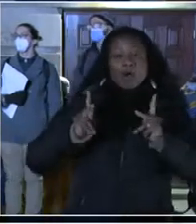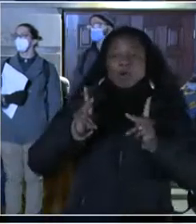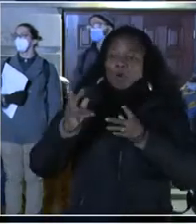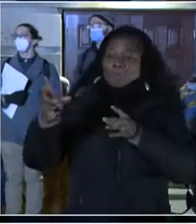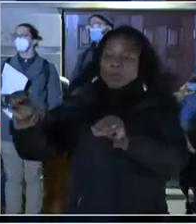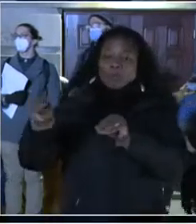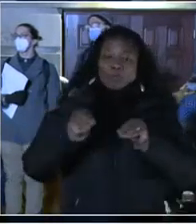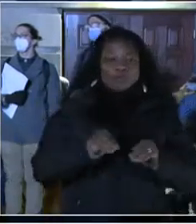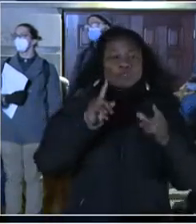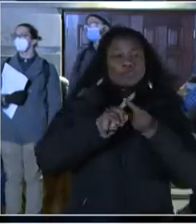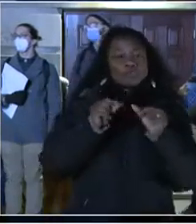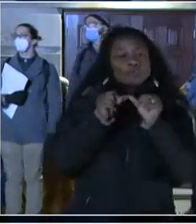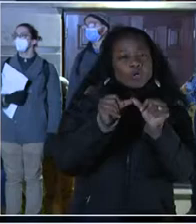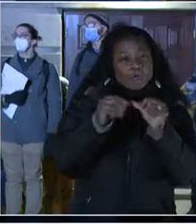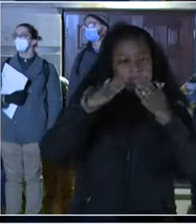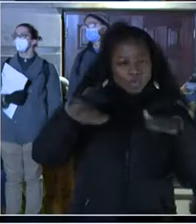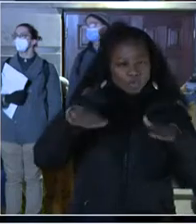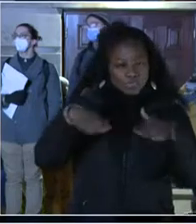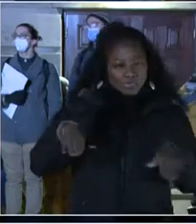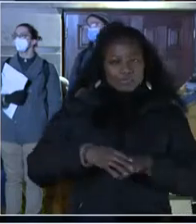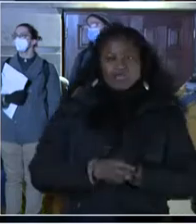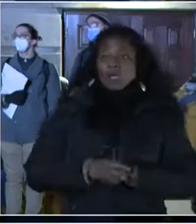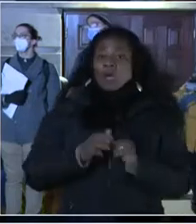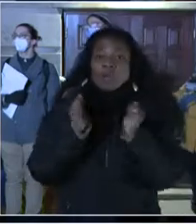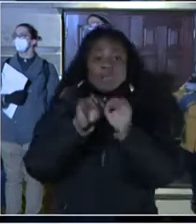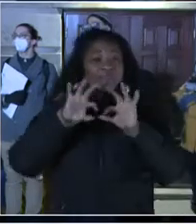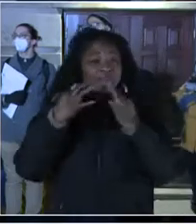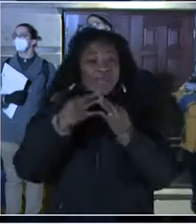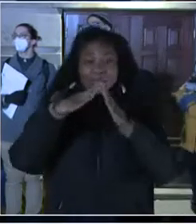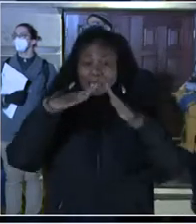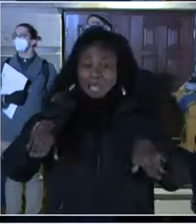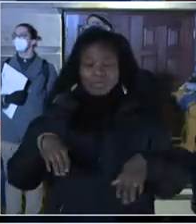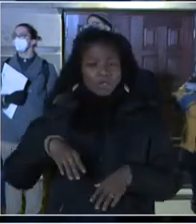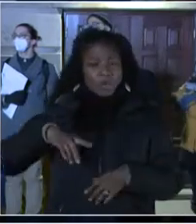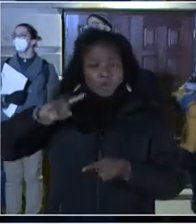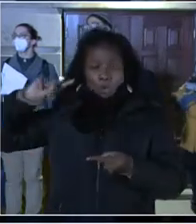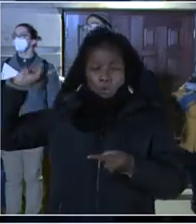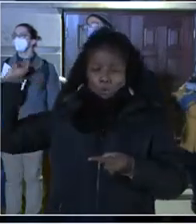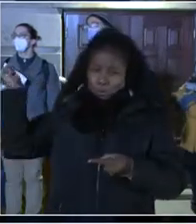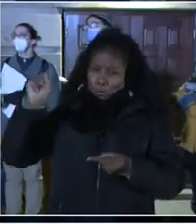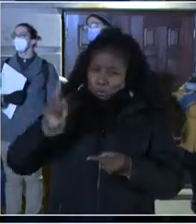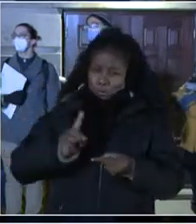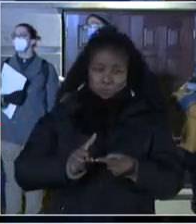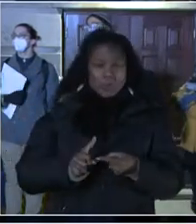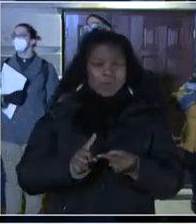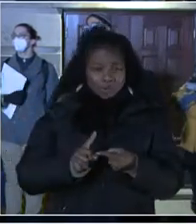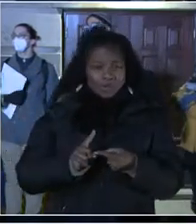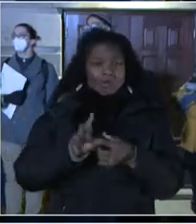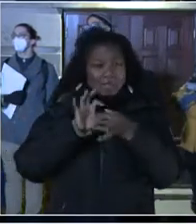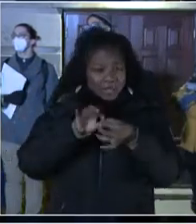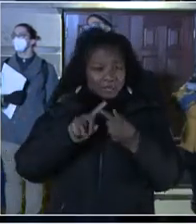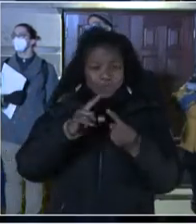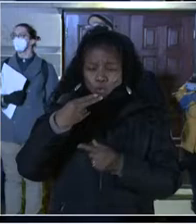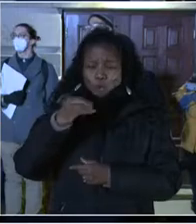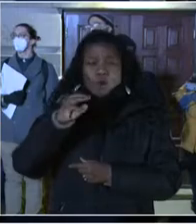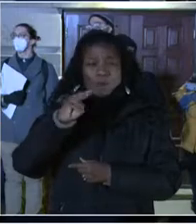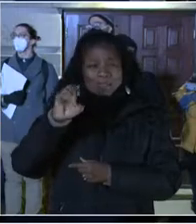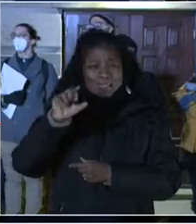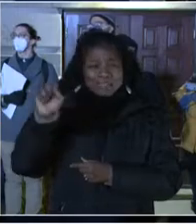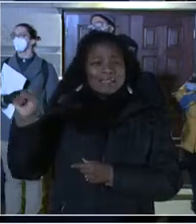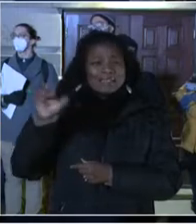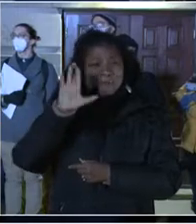permanent housing. With family housing, we have driven down the incidence of family homelessness in Washington, D.C.